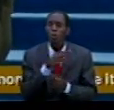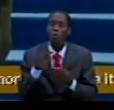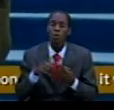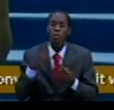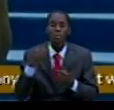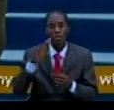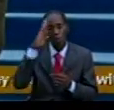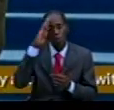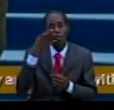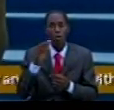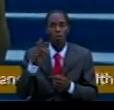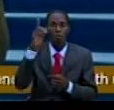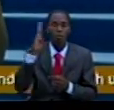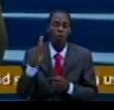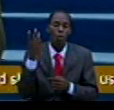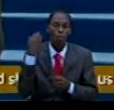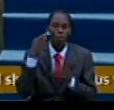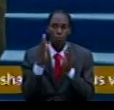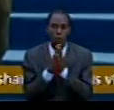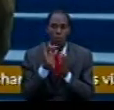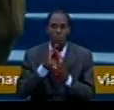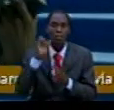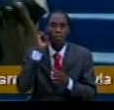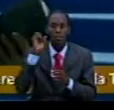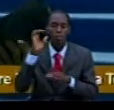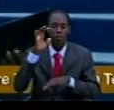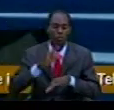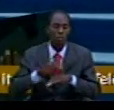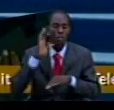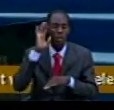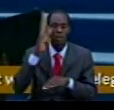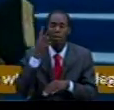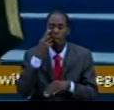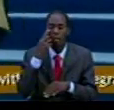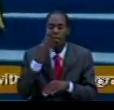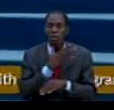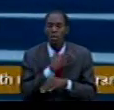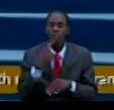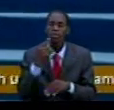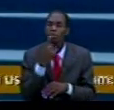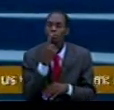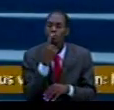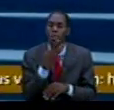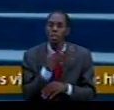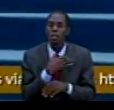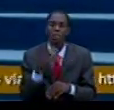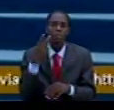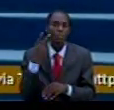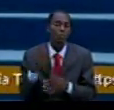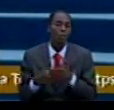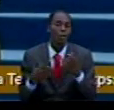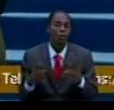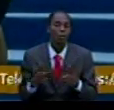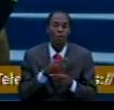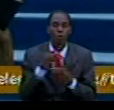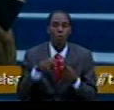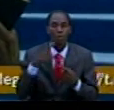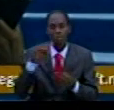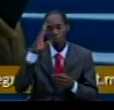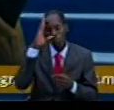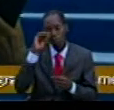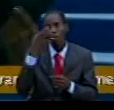lay my hand on my eyes and along with my mouth and my lips. And lo and behold, when the man of God finished